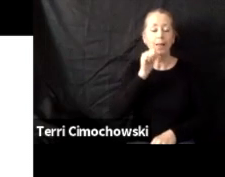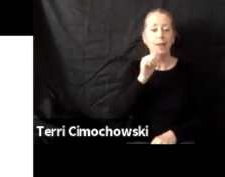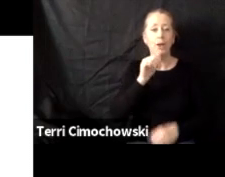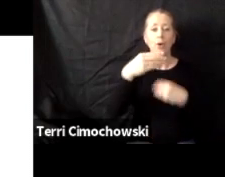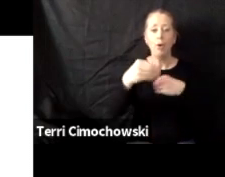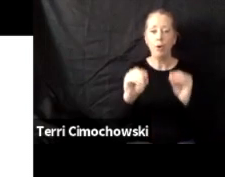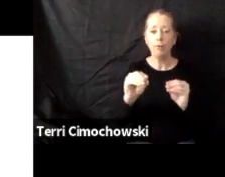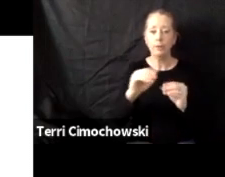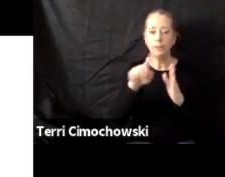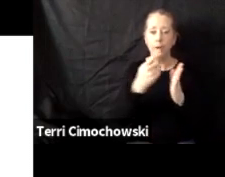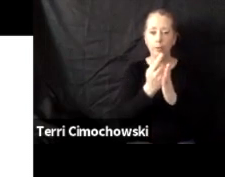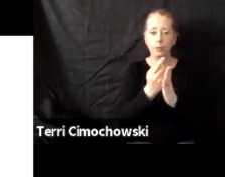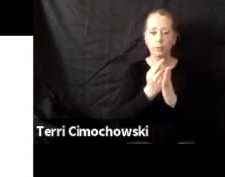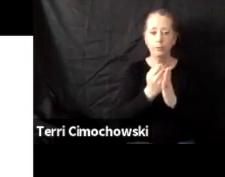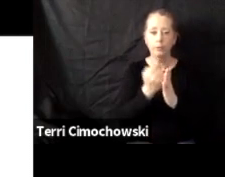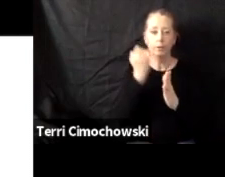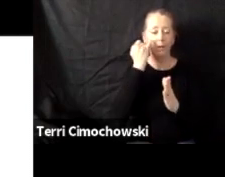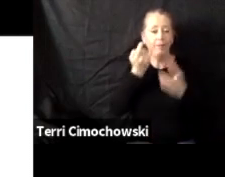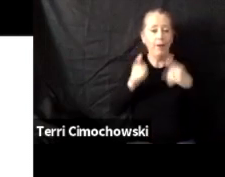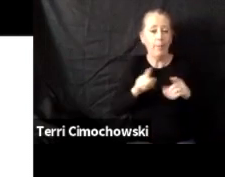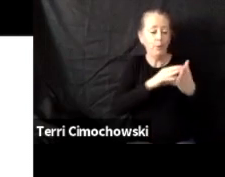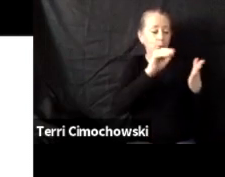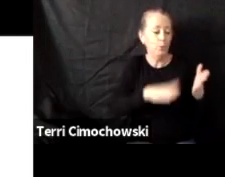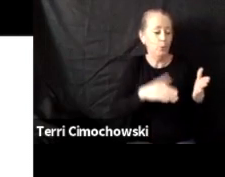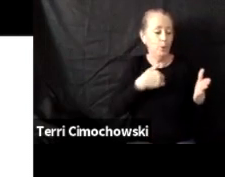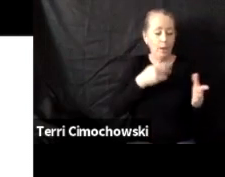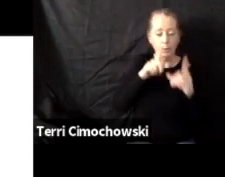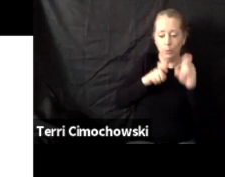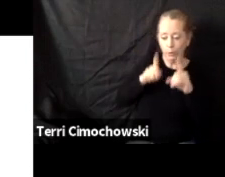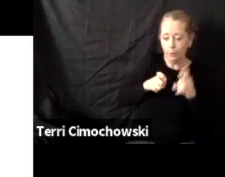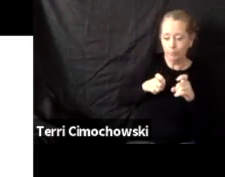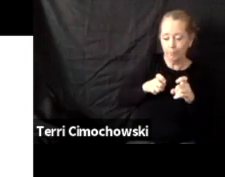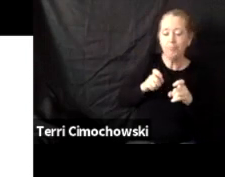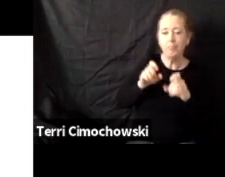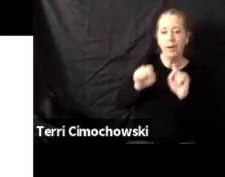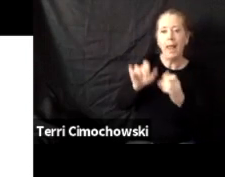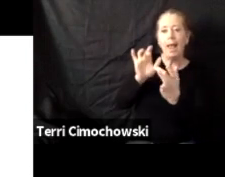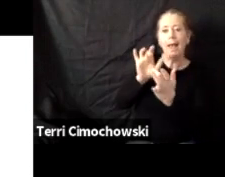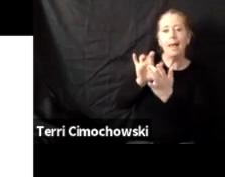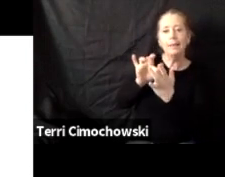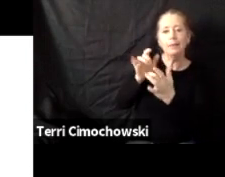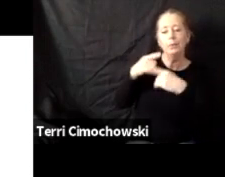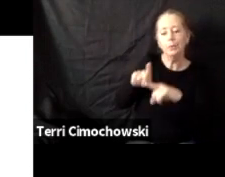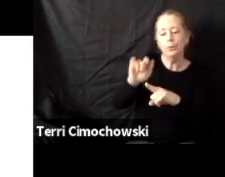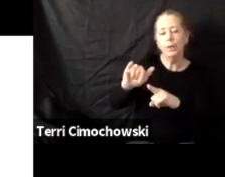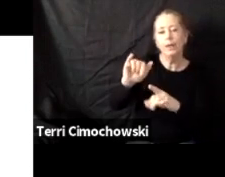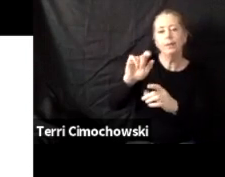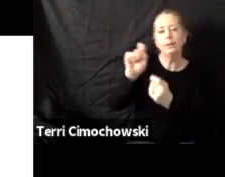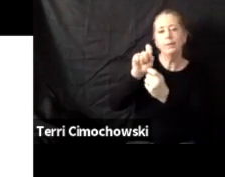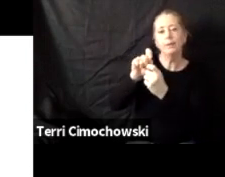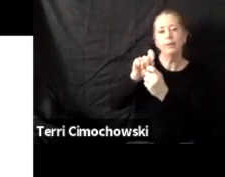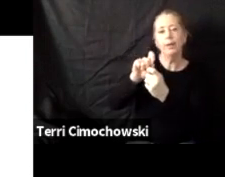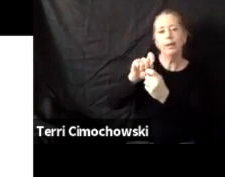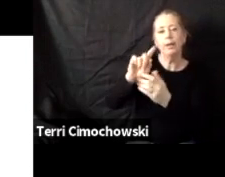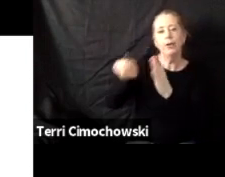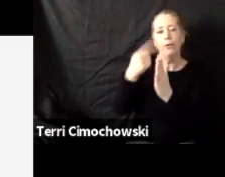if students ever have a question, they can contact their teacher during those office hours, and those will be happening on a daily